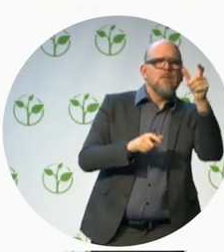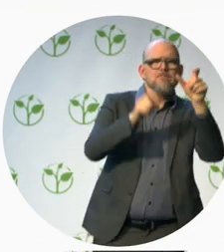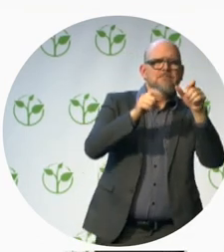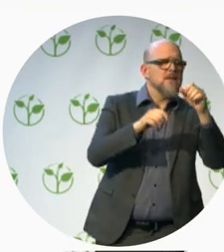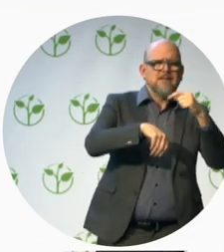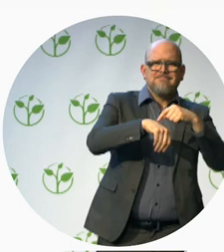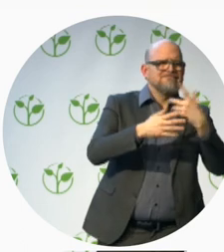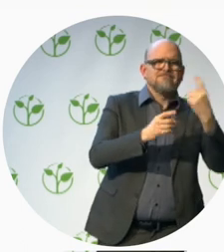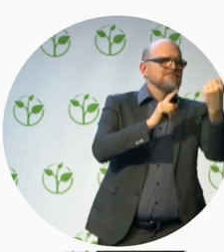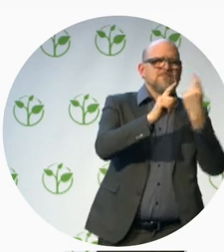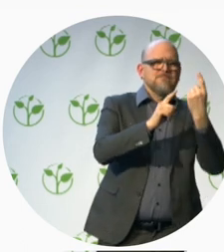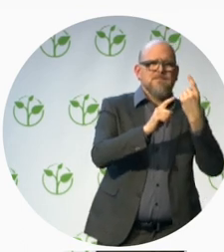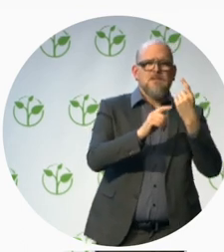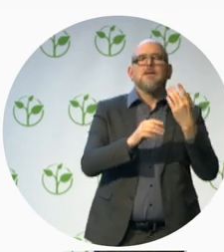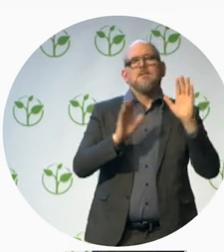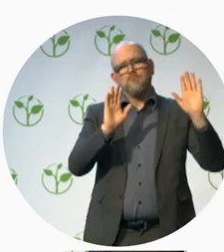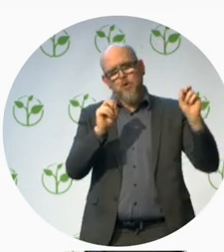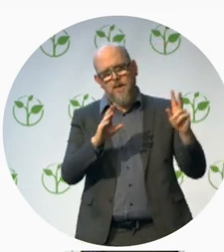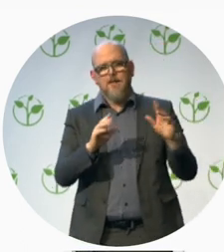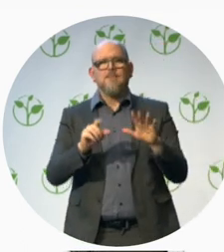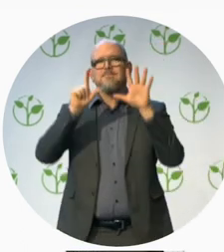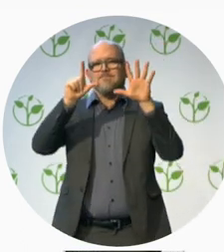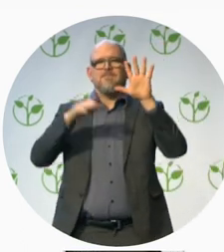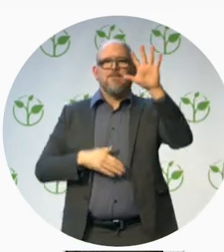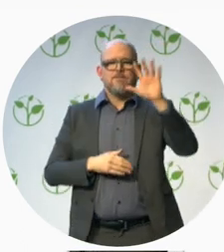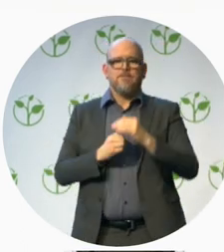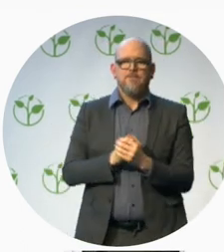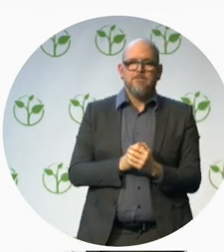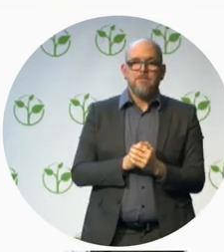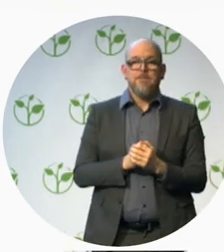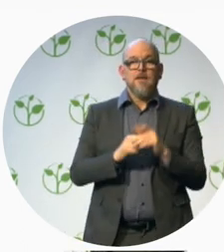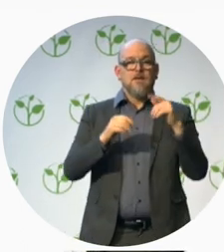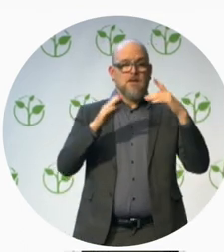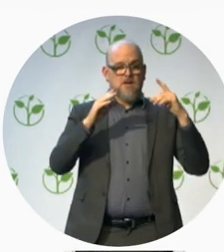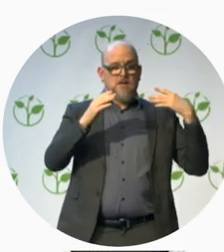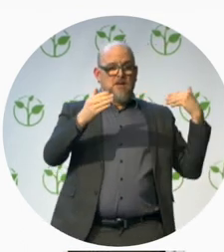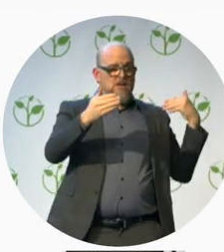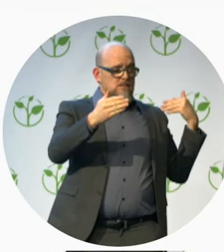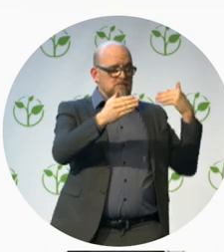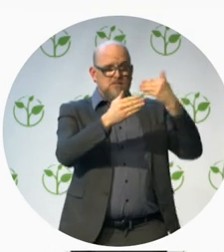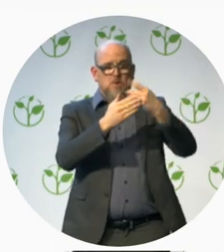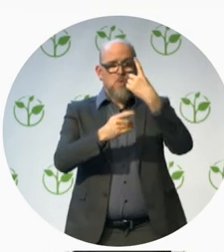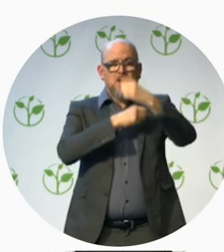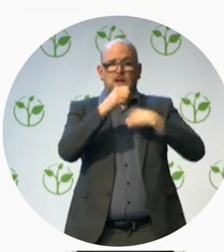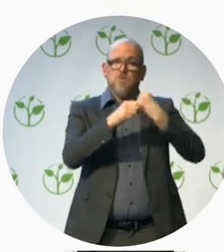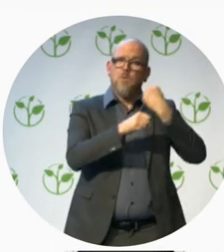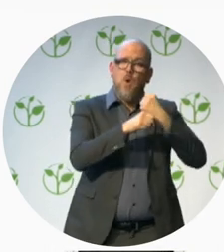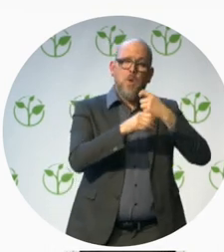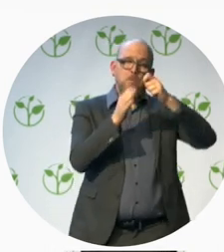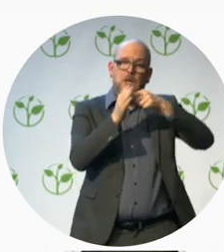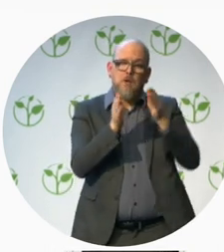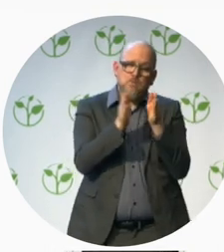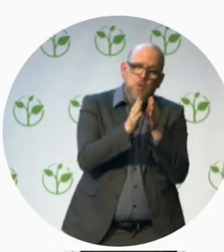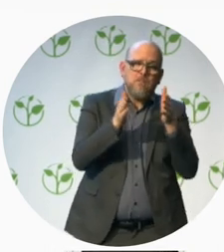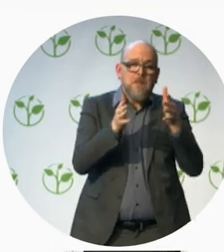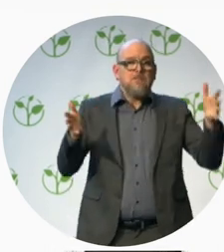we award anything between 80 practices and policies. So you can just imagine over the last 7 years what that means. And